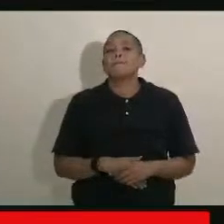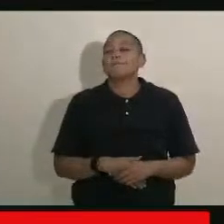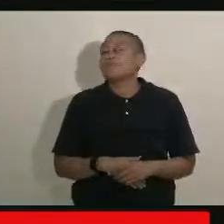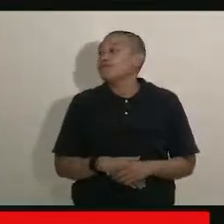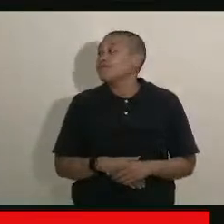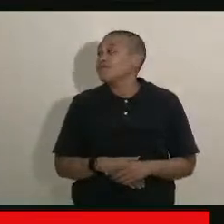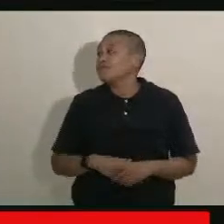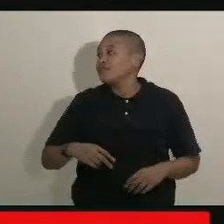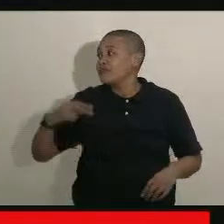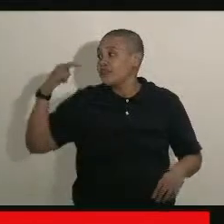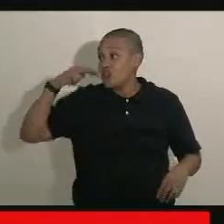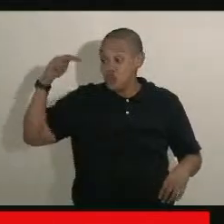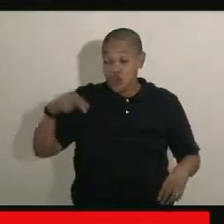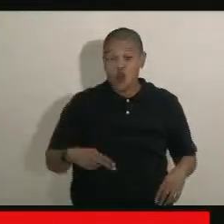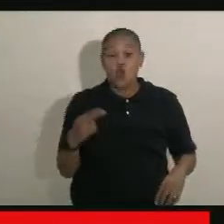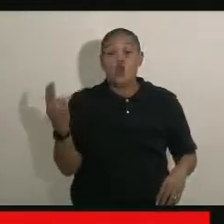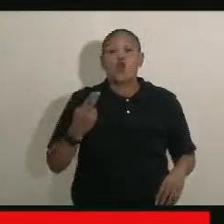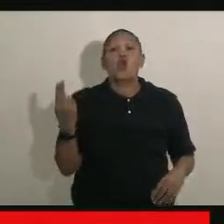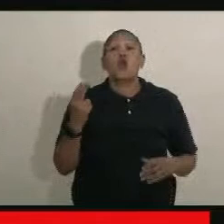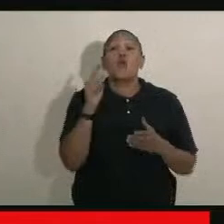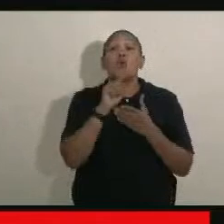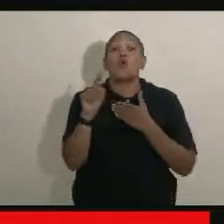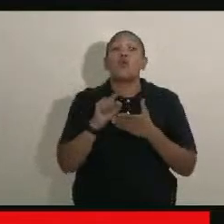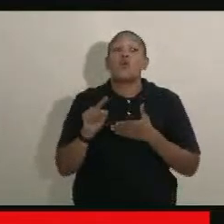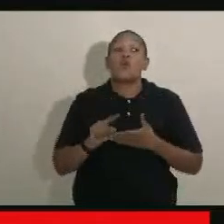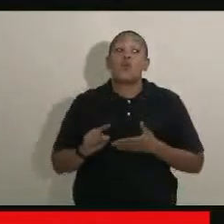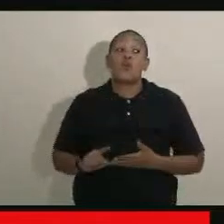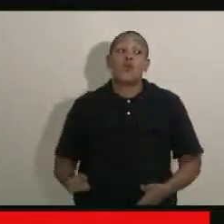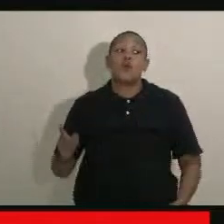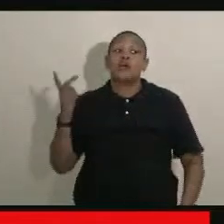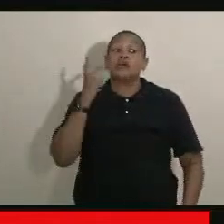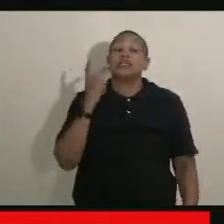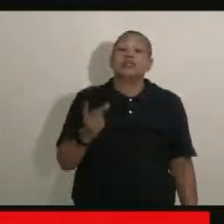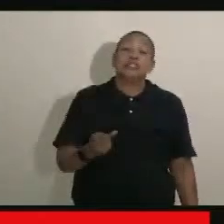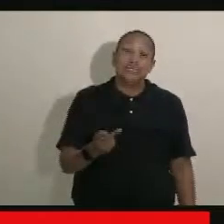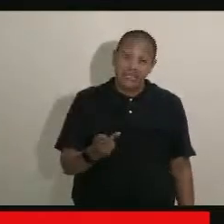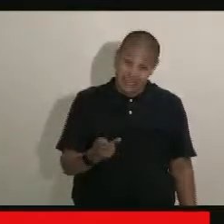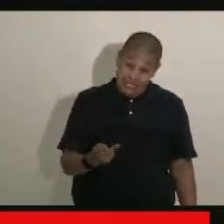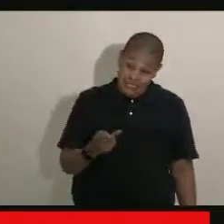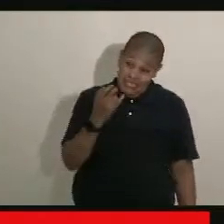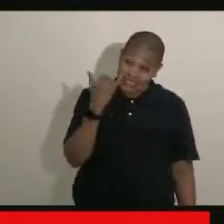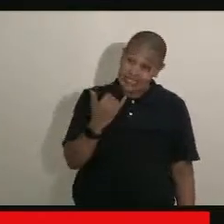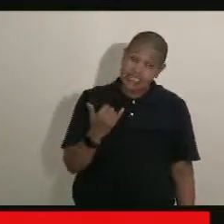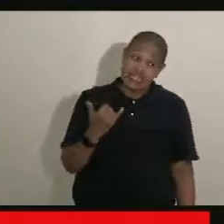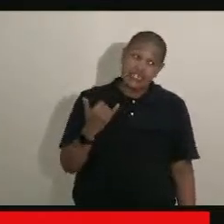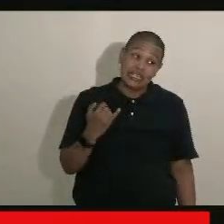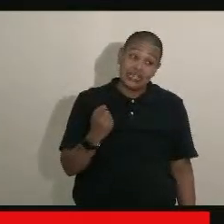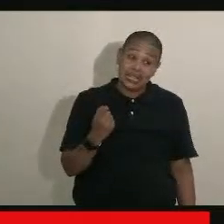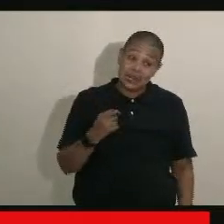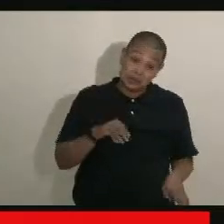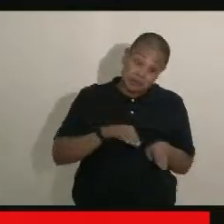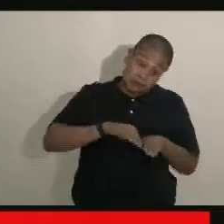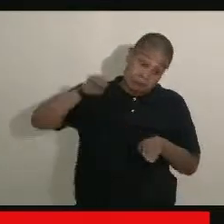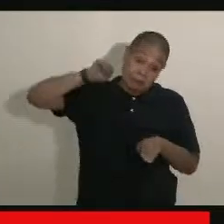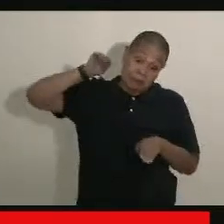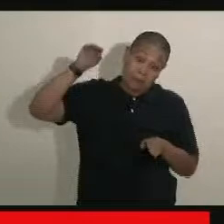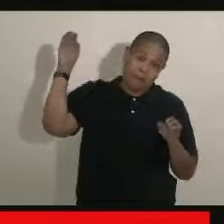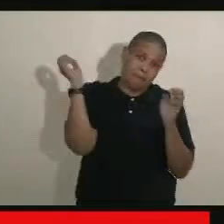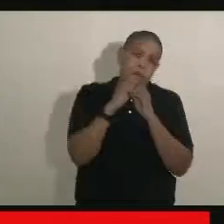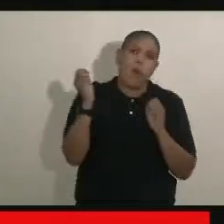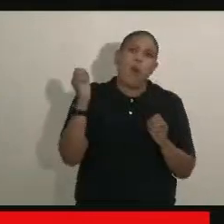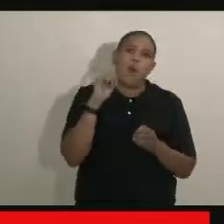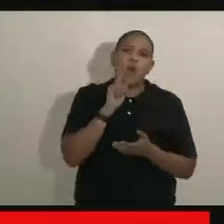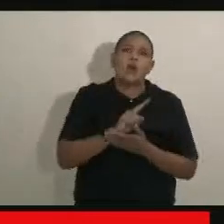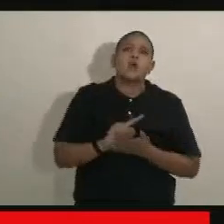And if you look at it using it by week, you can see that it is even a steeper look that the numbers